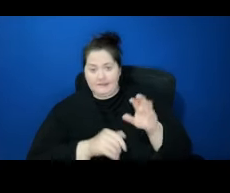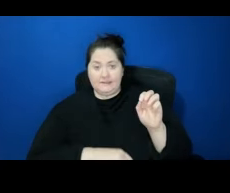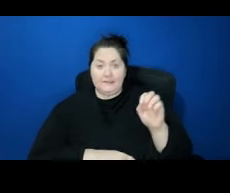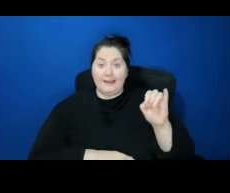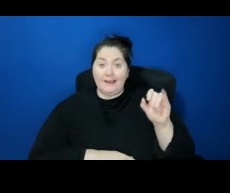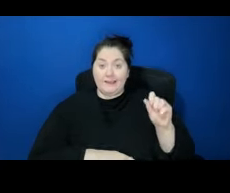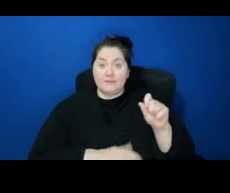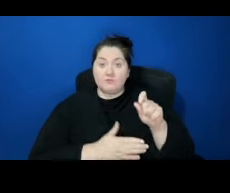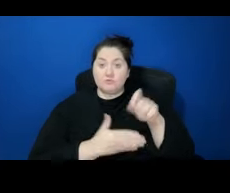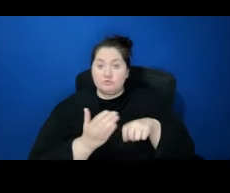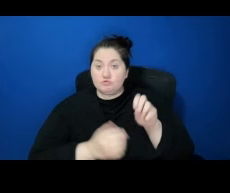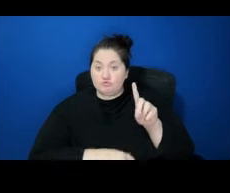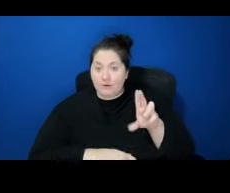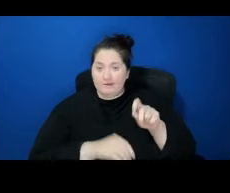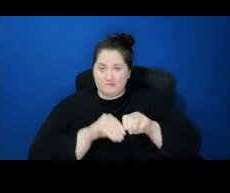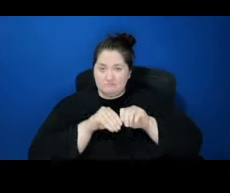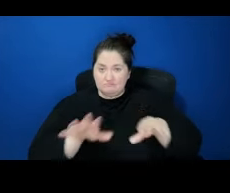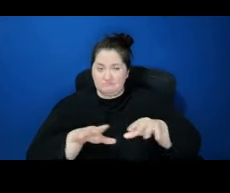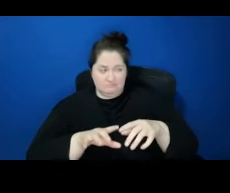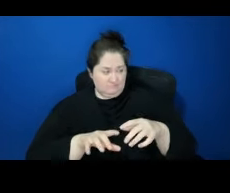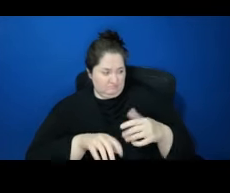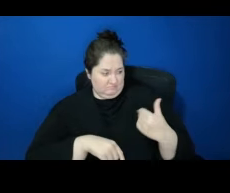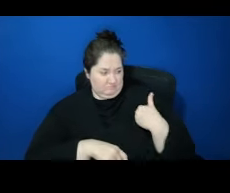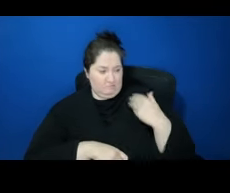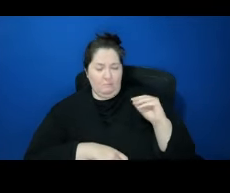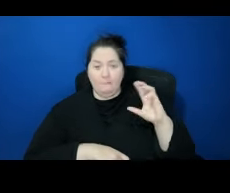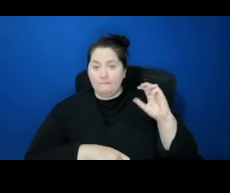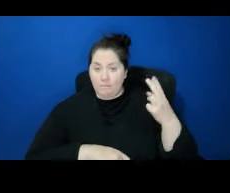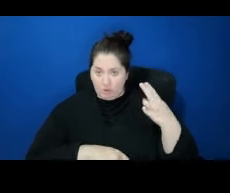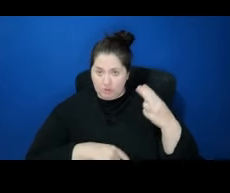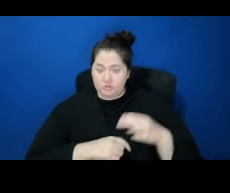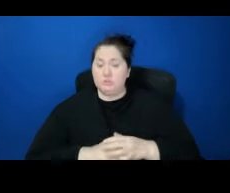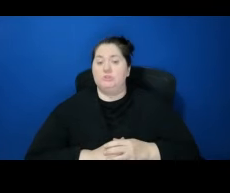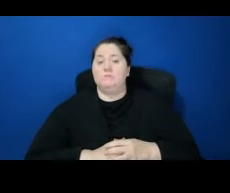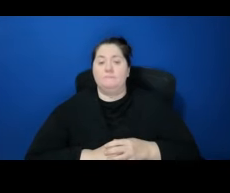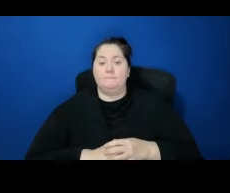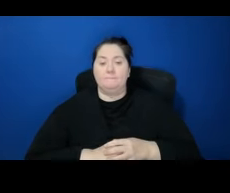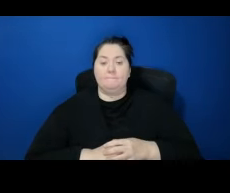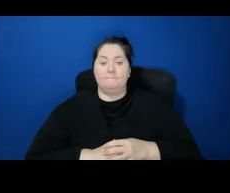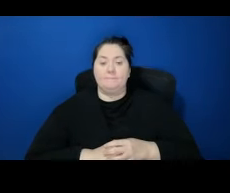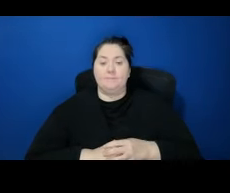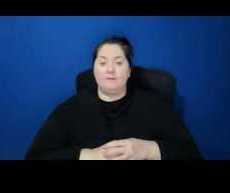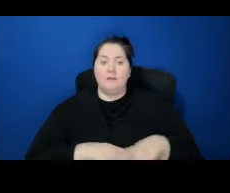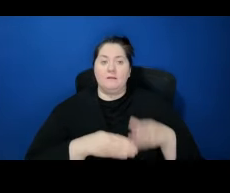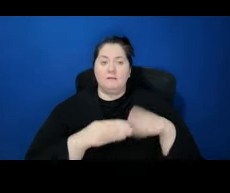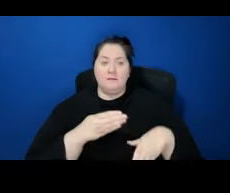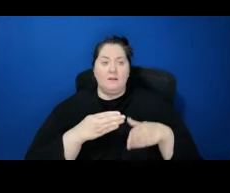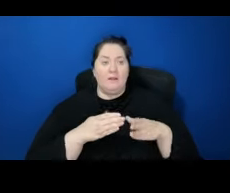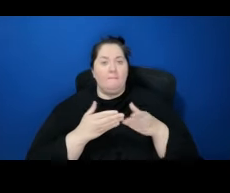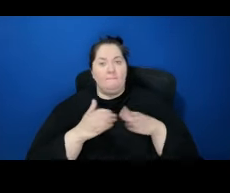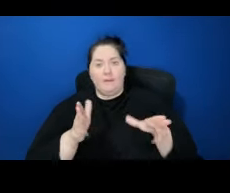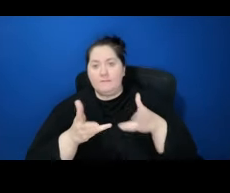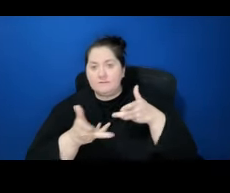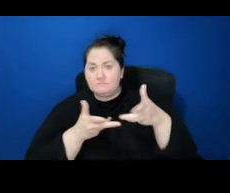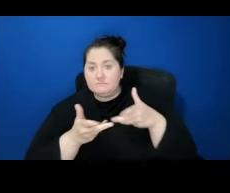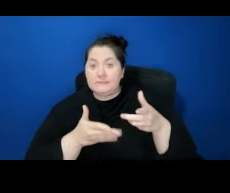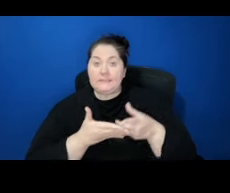month, actually in March, and we are concluding our public engagement next